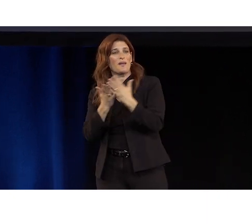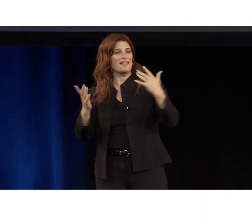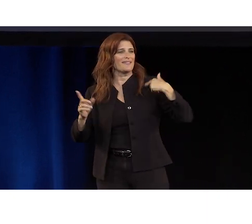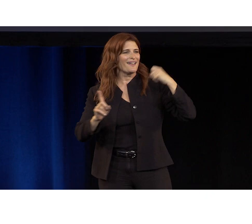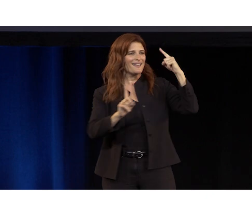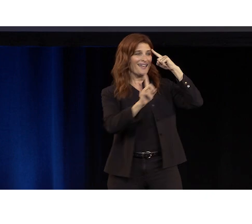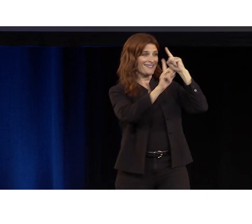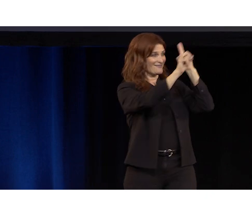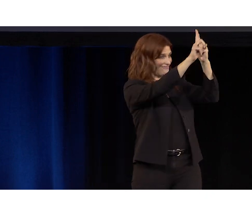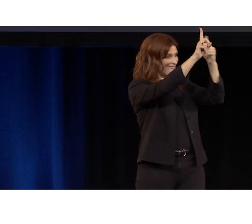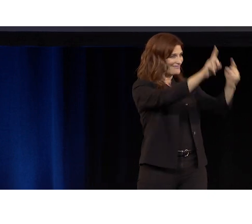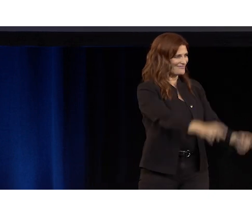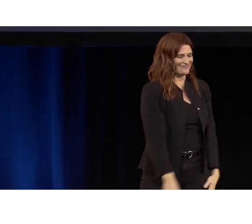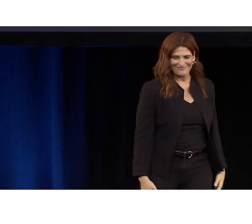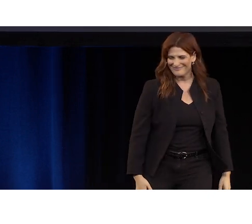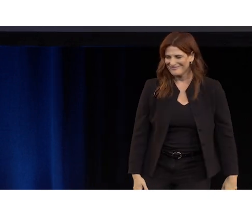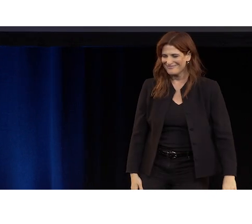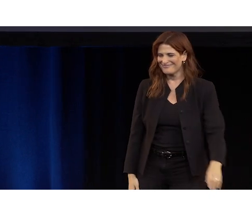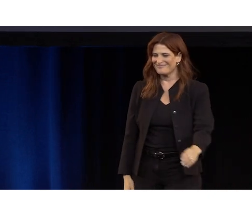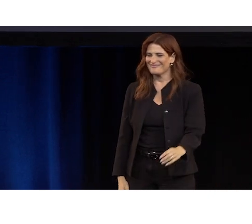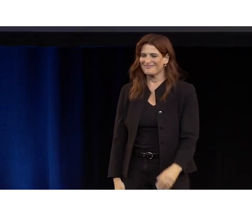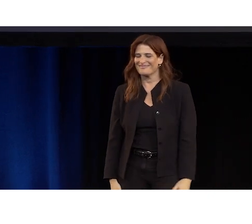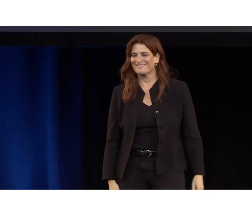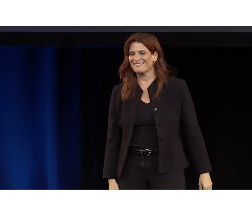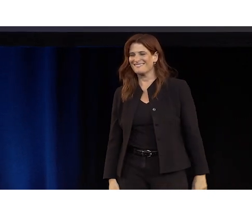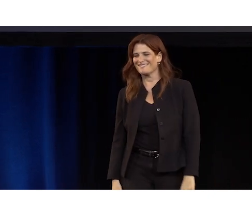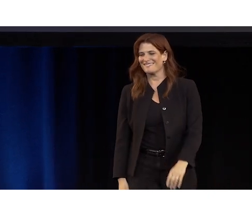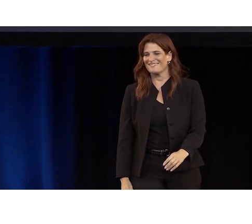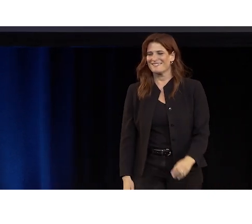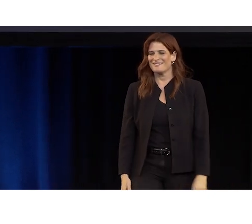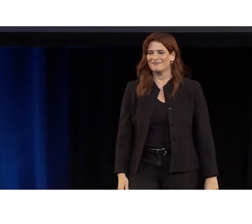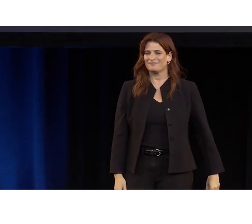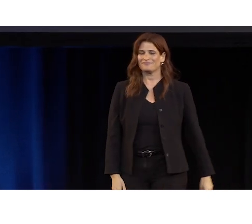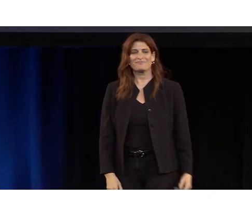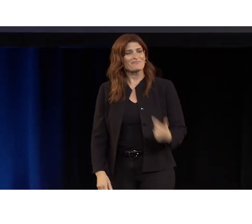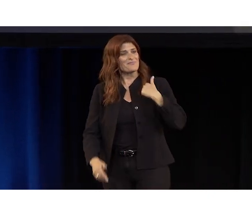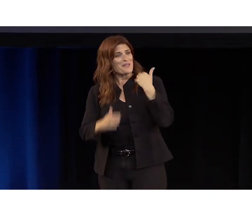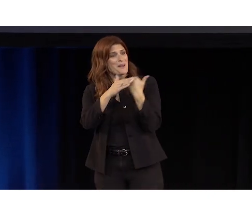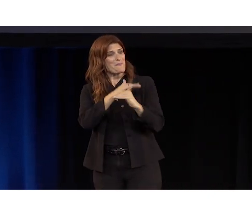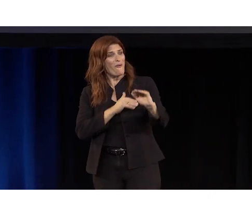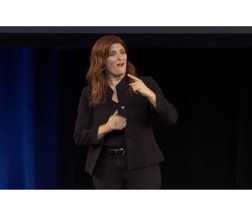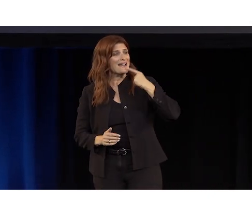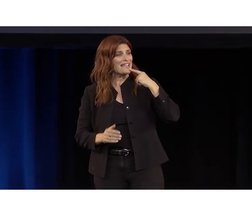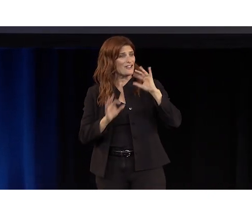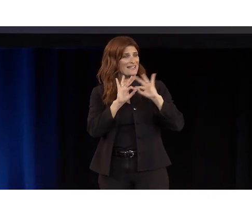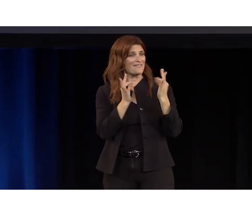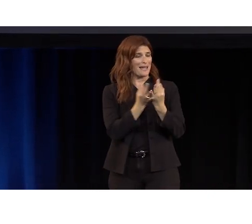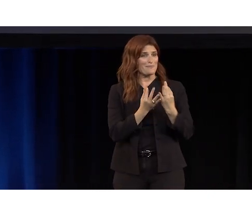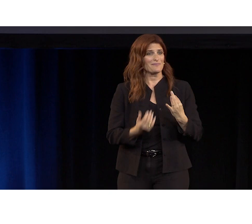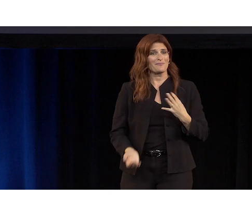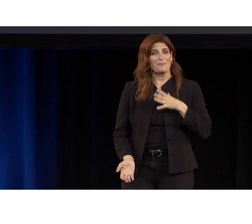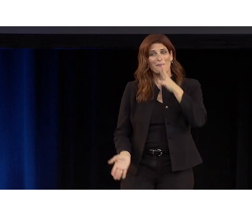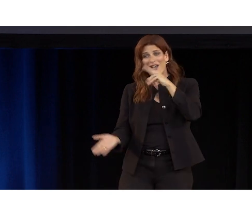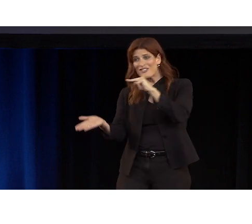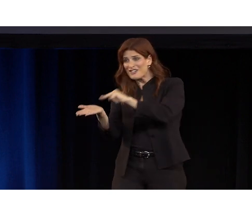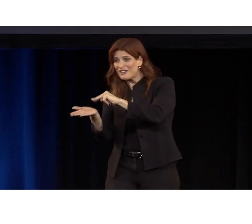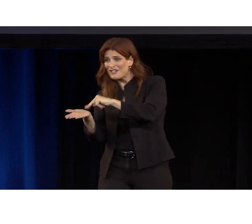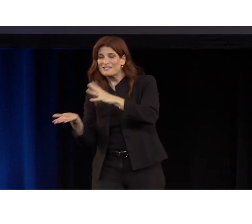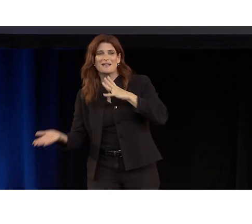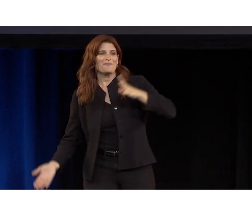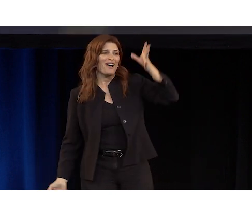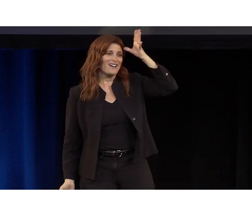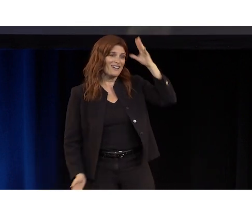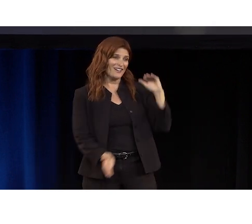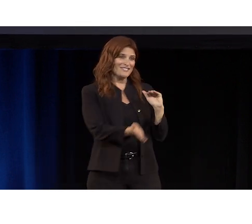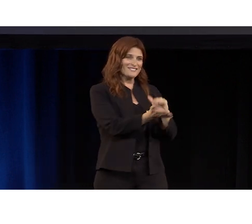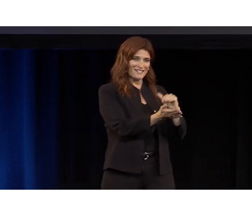my parents' unwavering confidence in me. They believed I could do anything I set my mind to. I